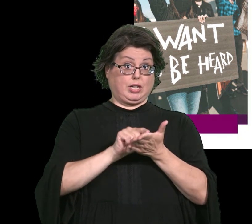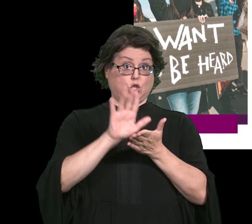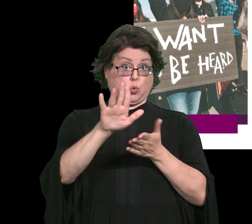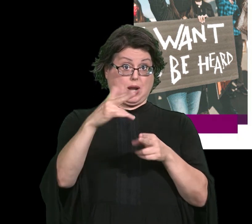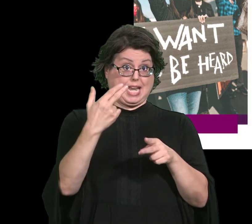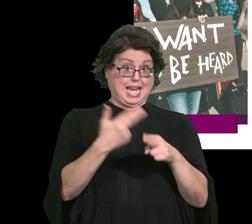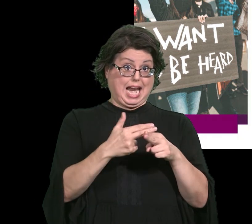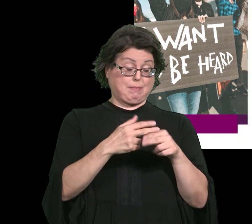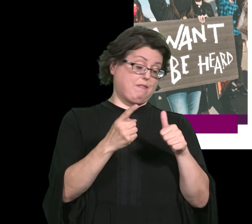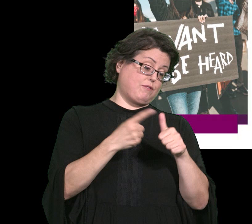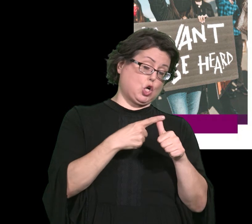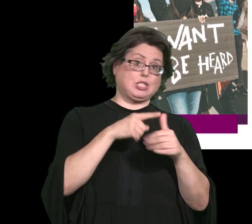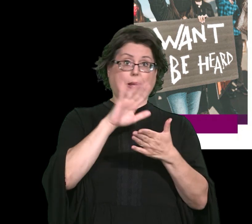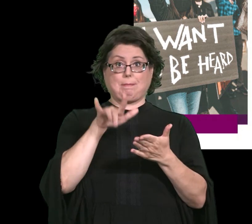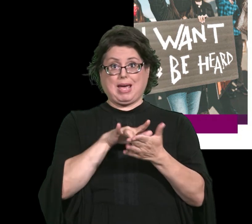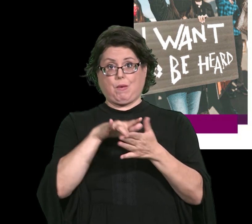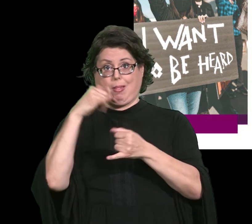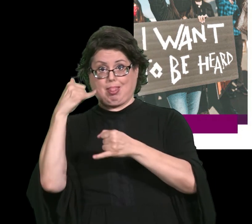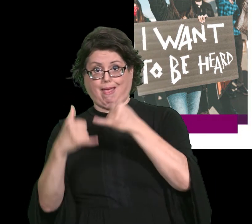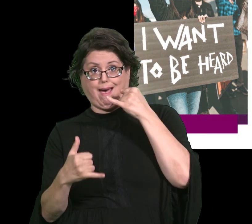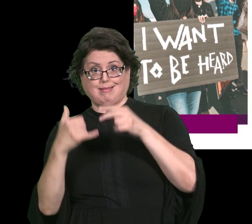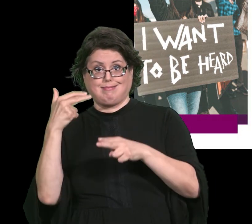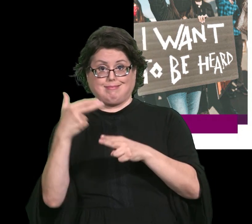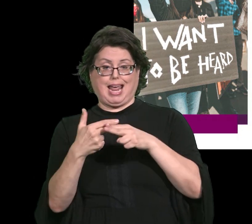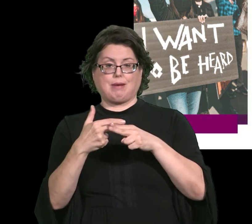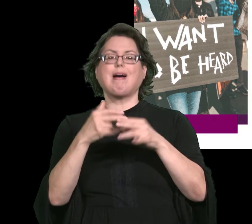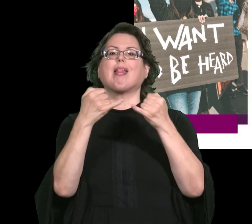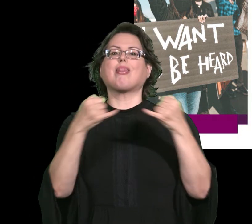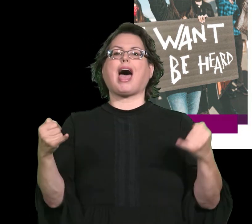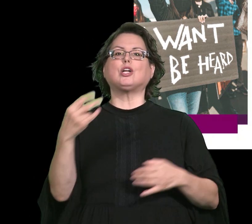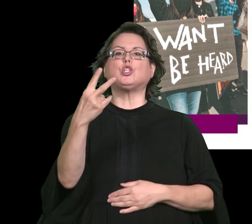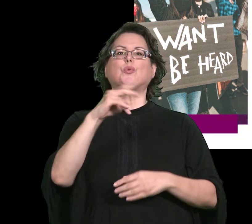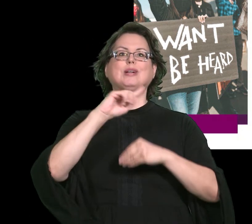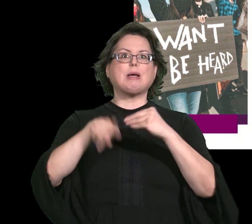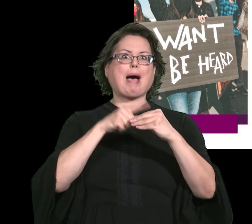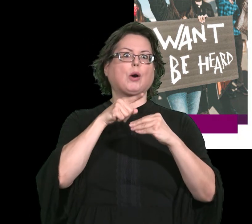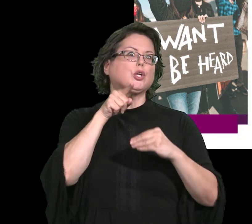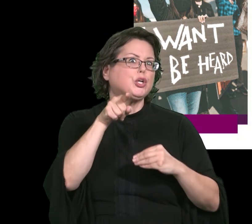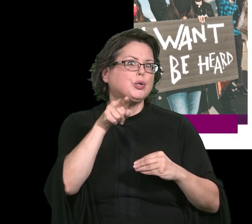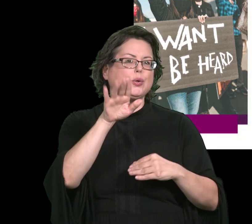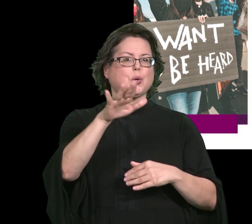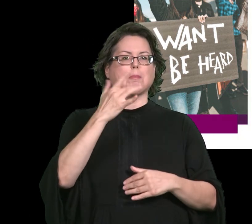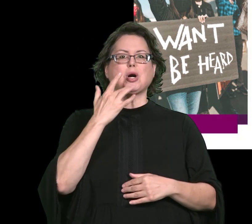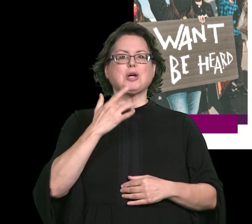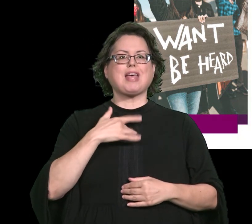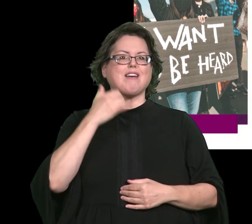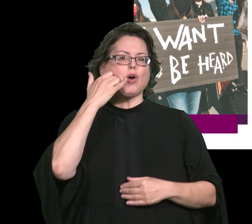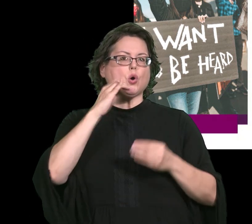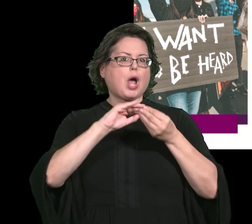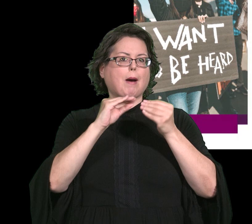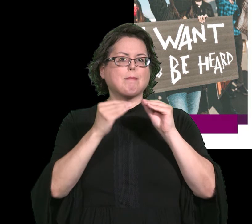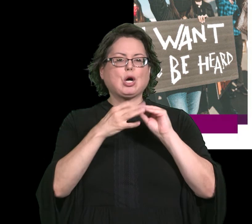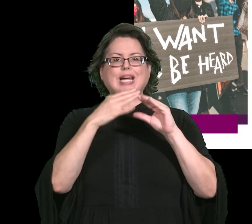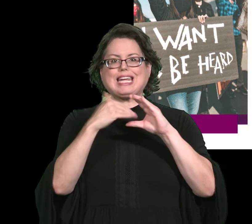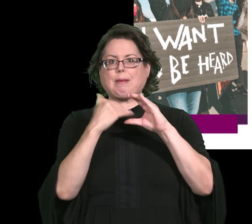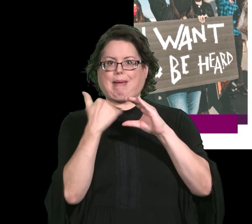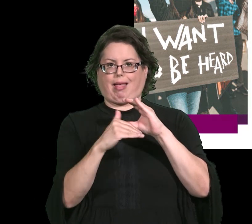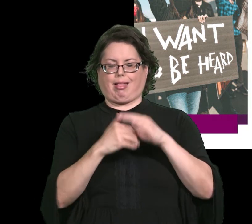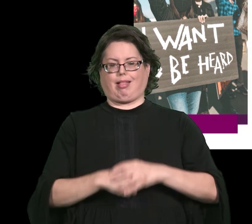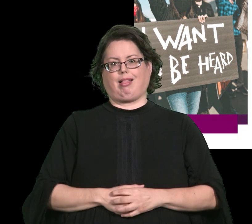middle name, initial, and last name. Line 2, about you, your birth date, phone number, and